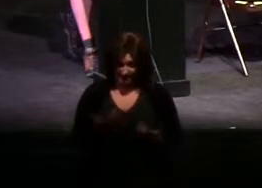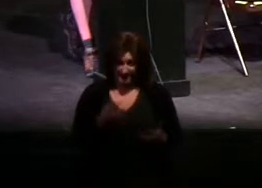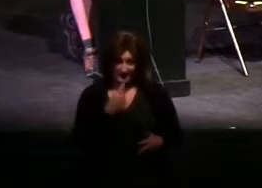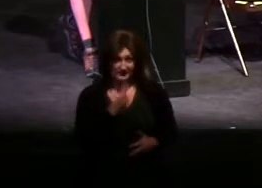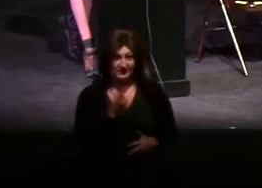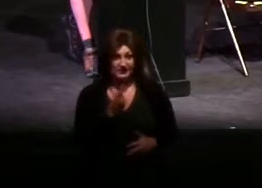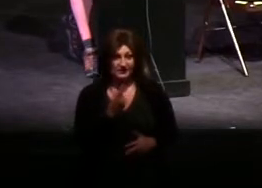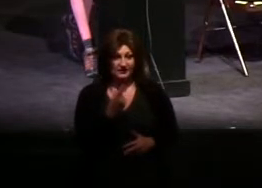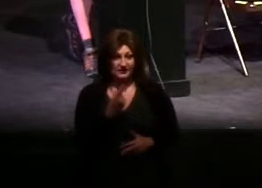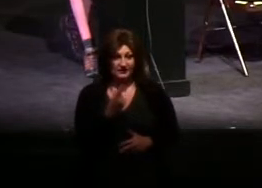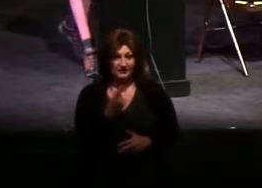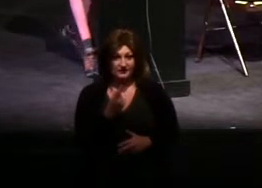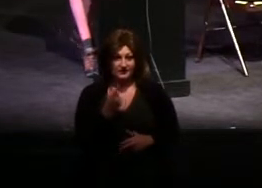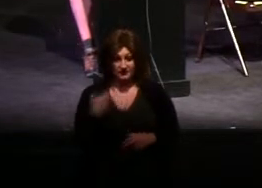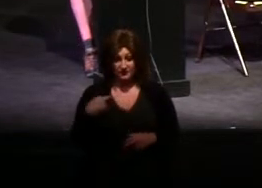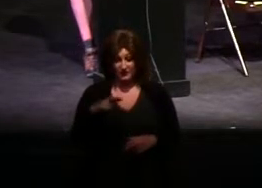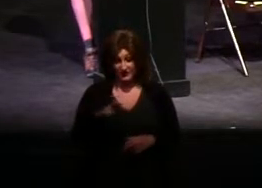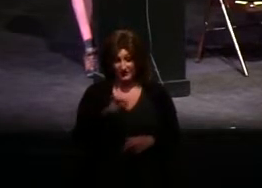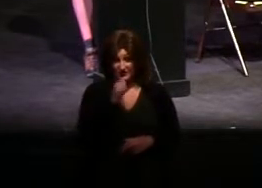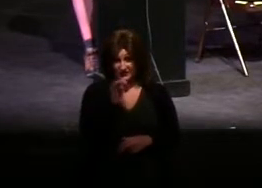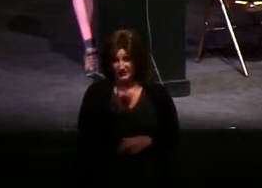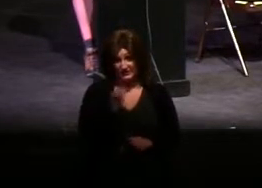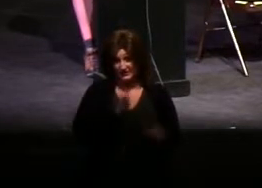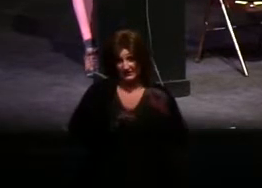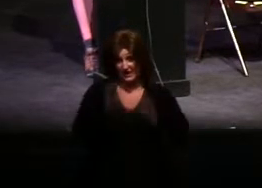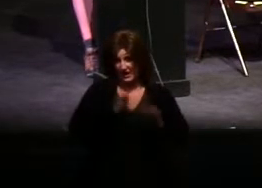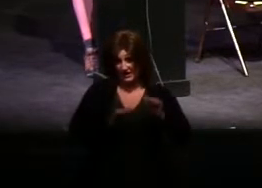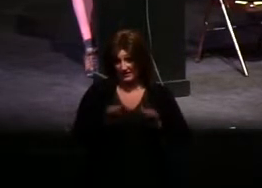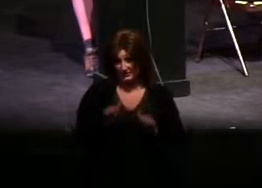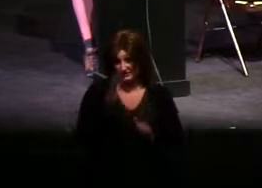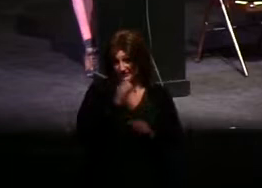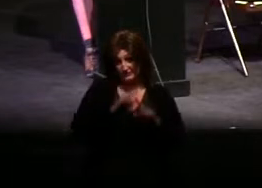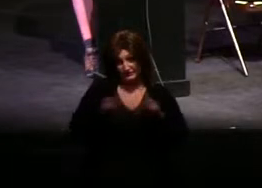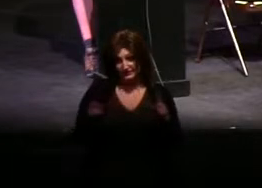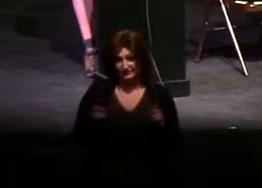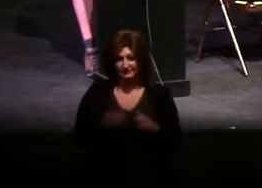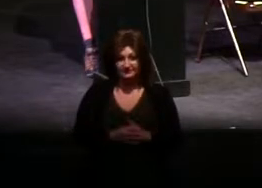said, "Religion is not like science, I suppose."